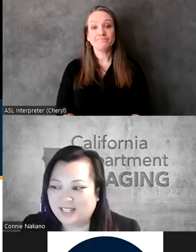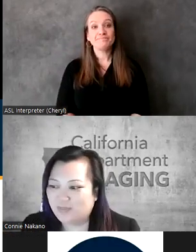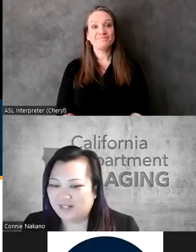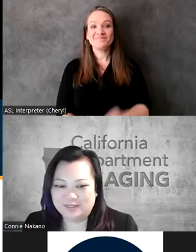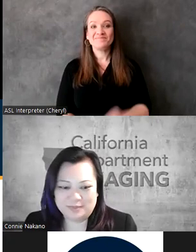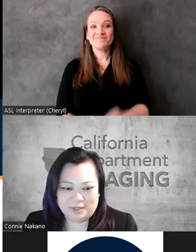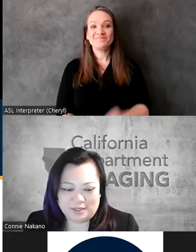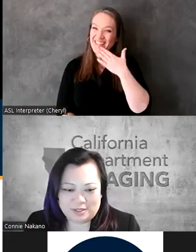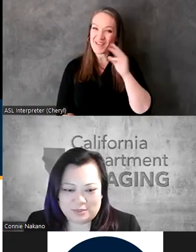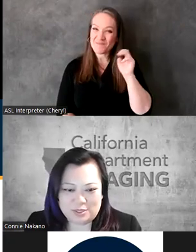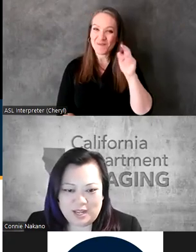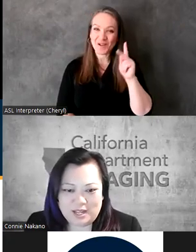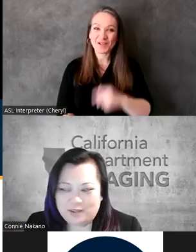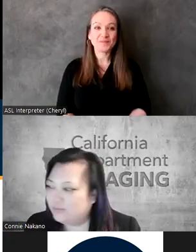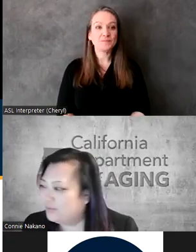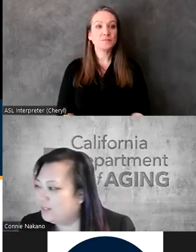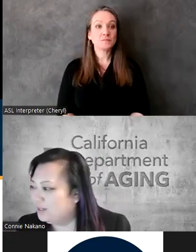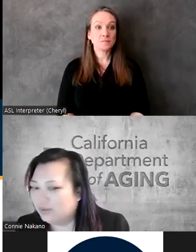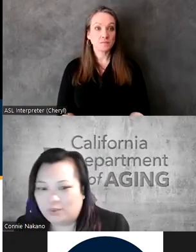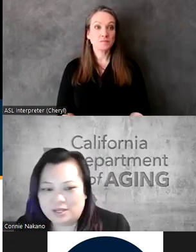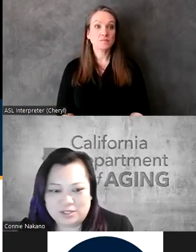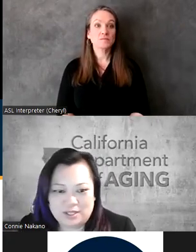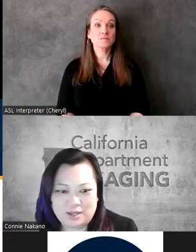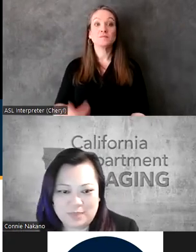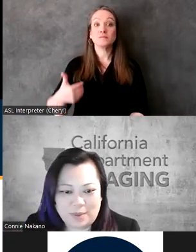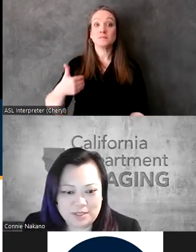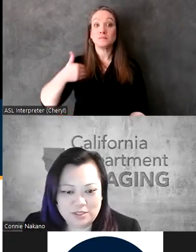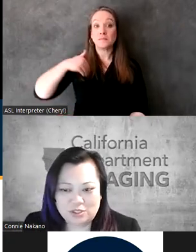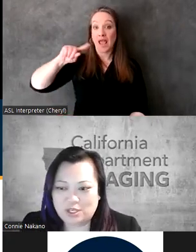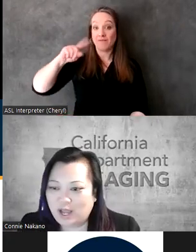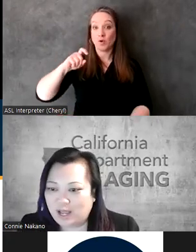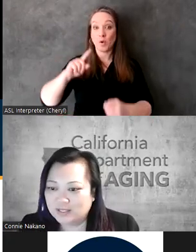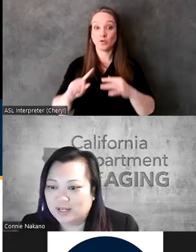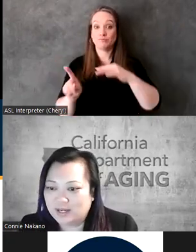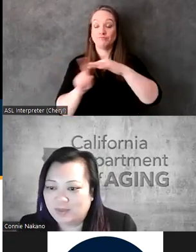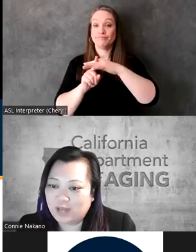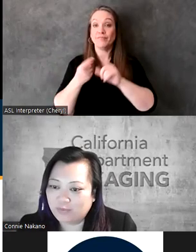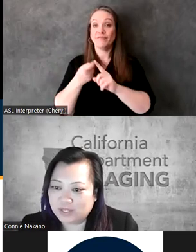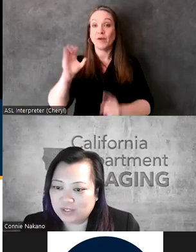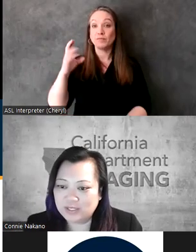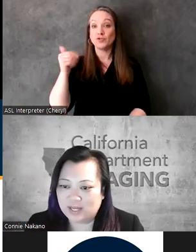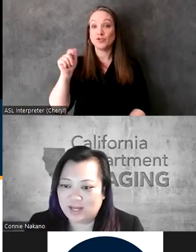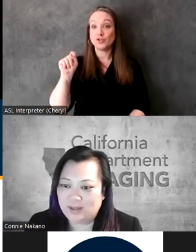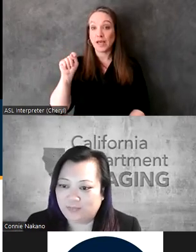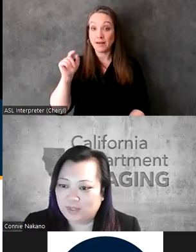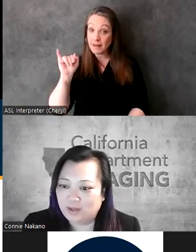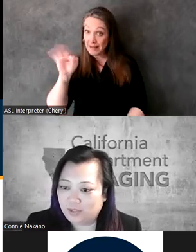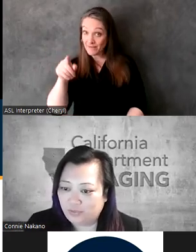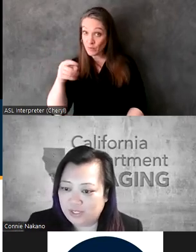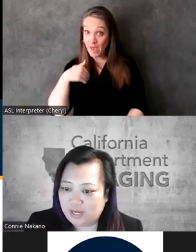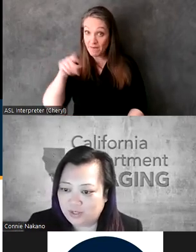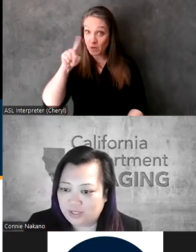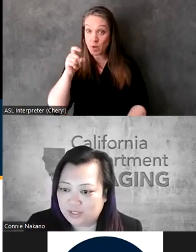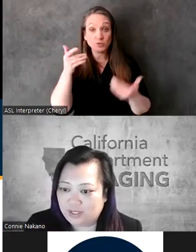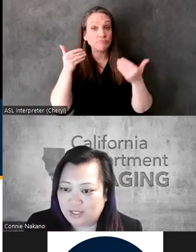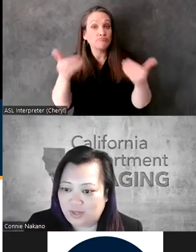Great, thank you, Mark. So we do have another question that popped in the chat. If you have questions, feel free